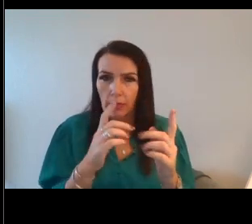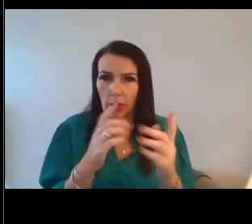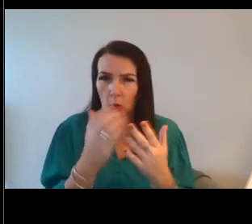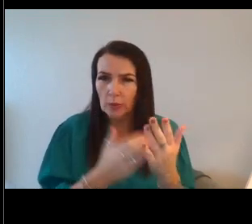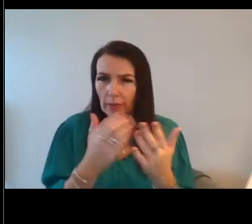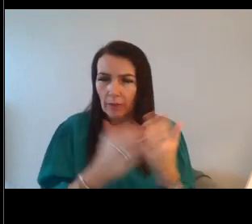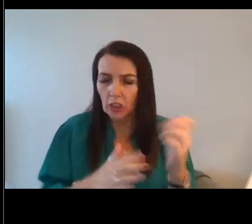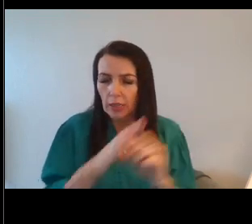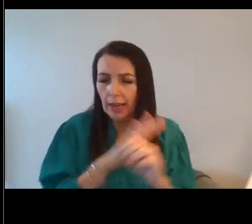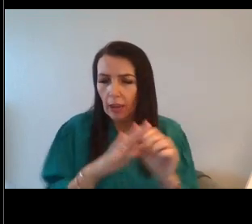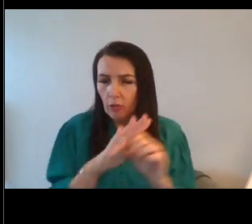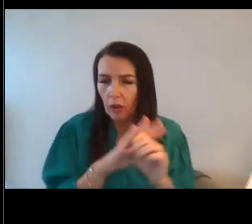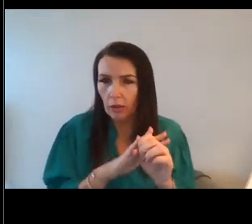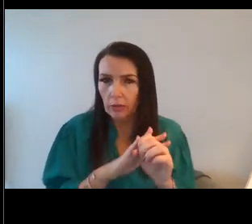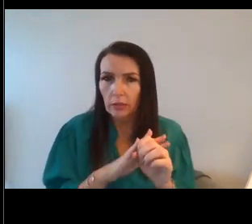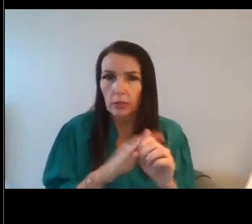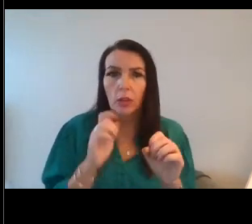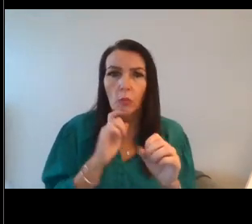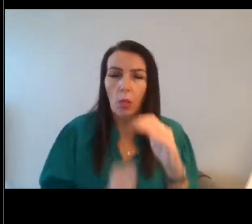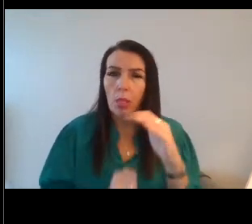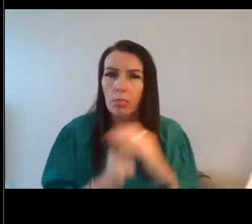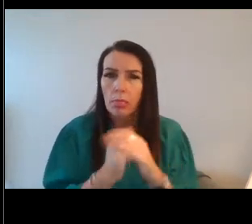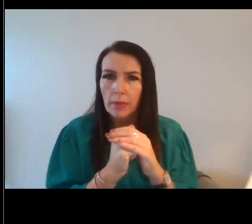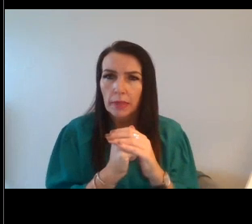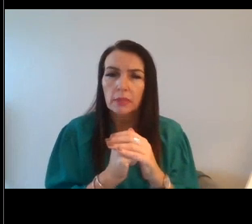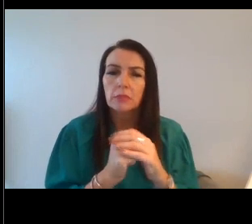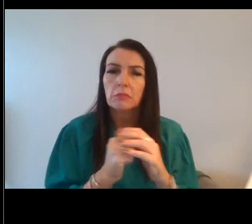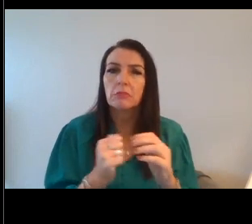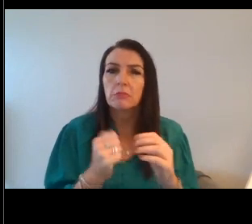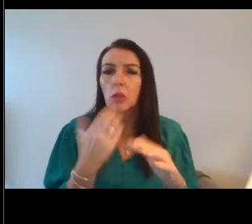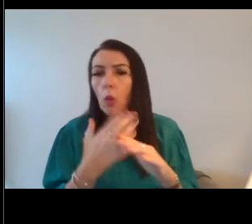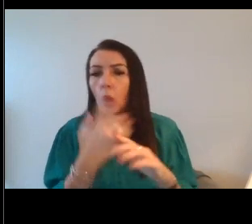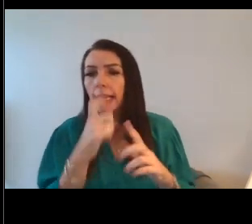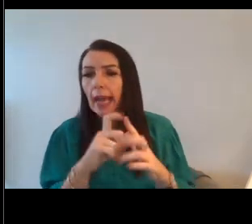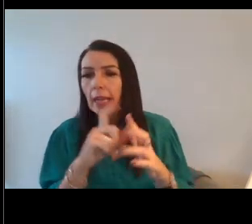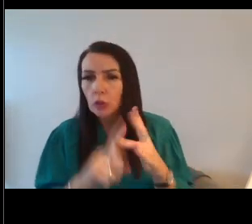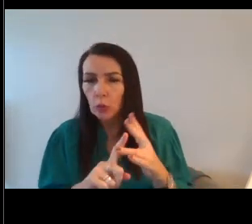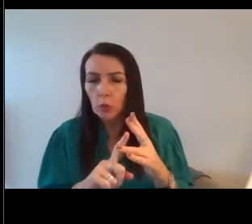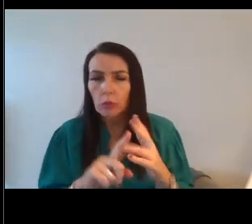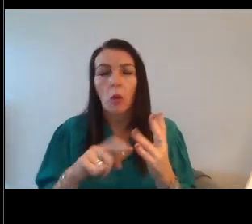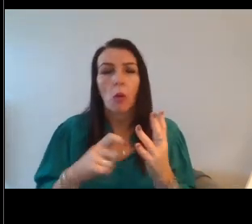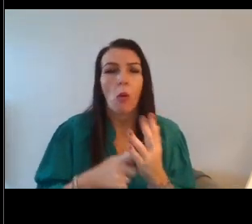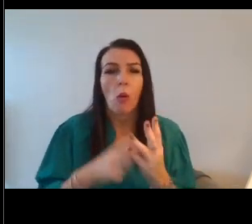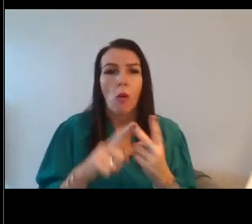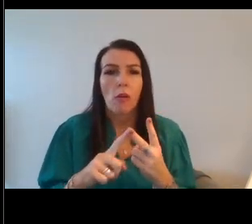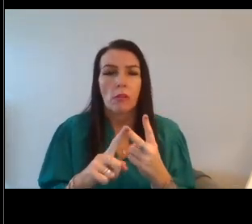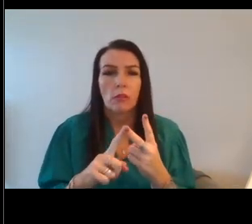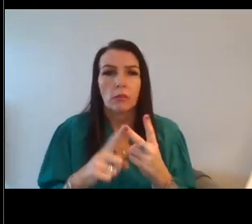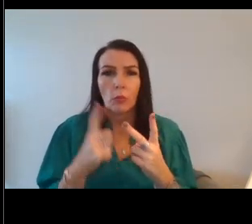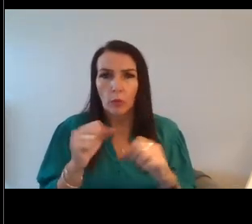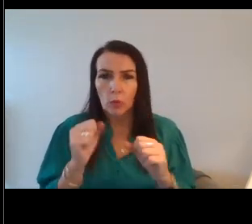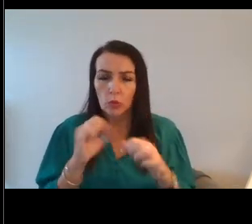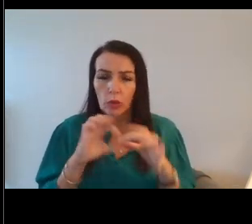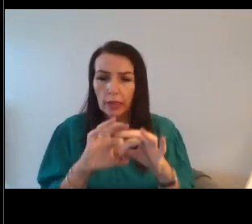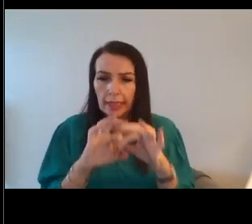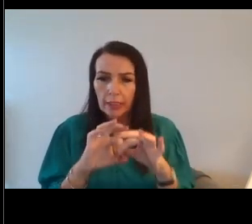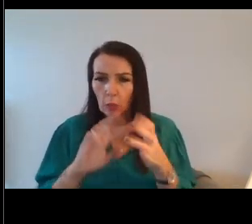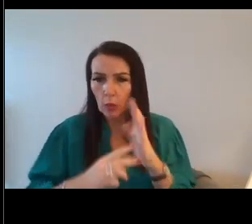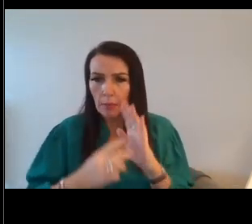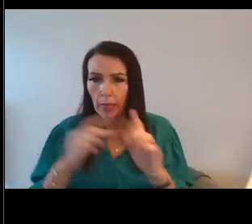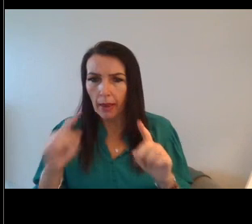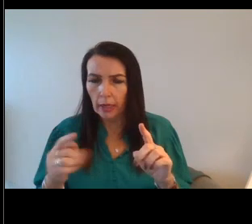So either A, it's going to limit what we can do, B, we need to start engaging with planning